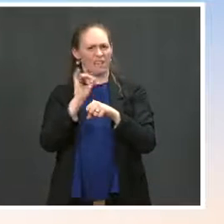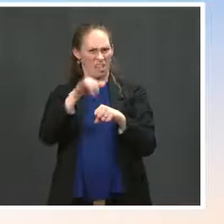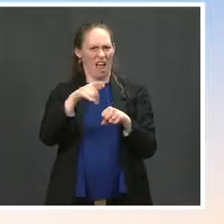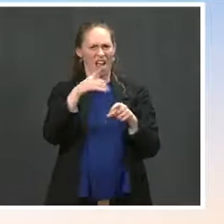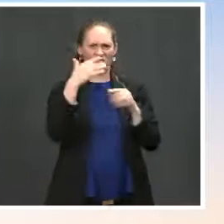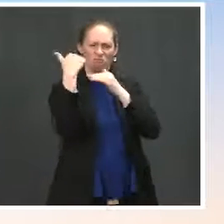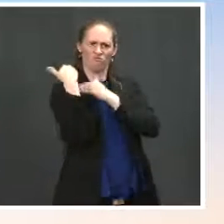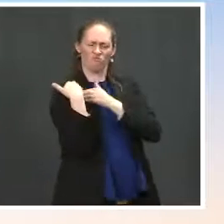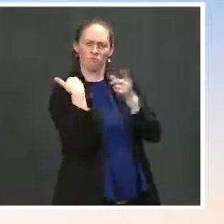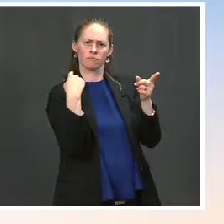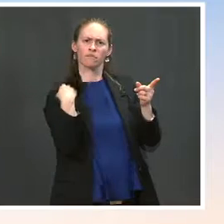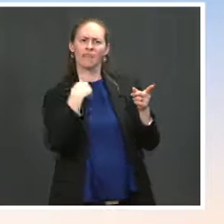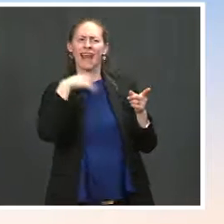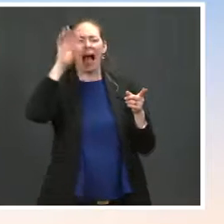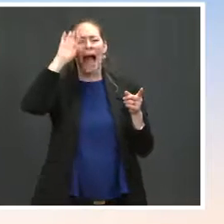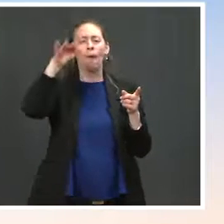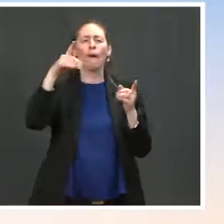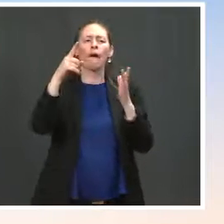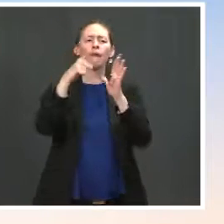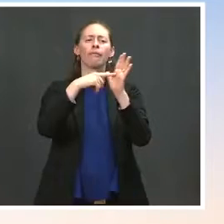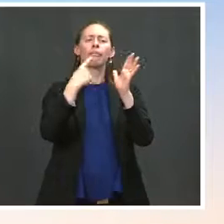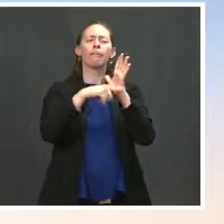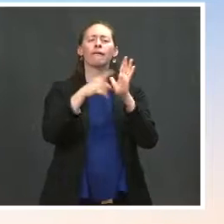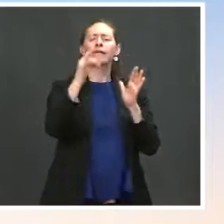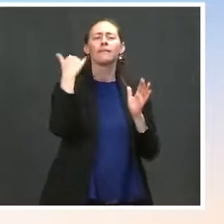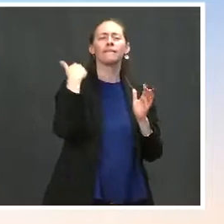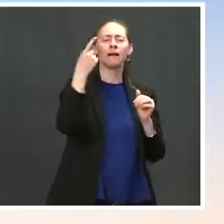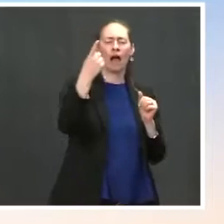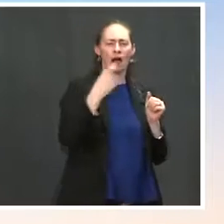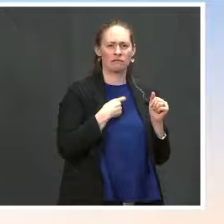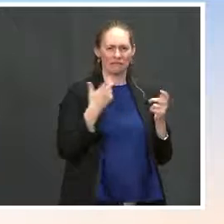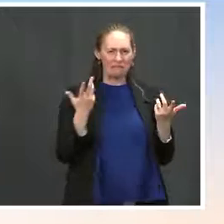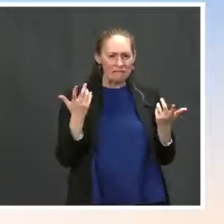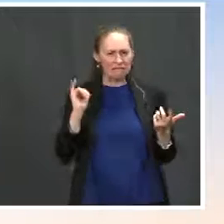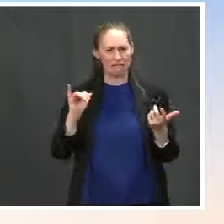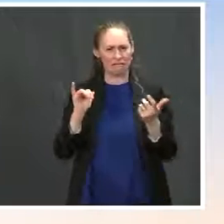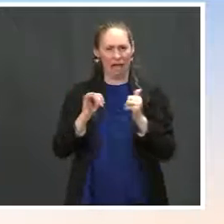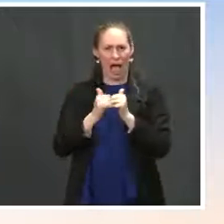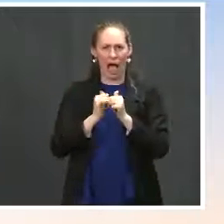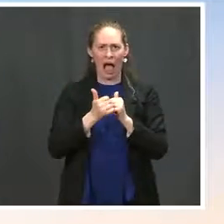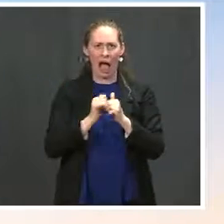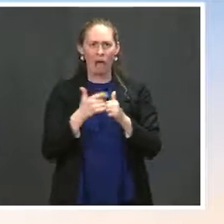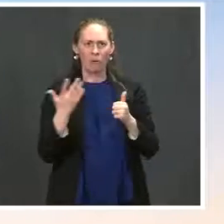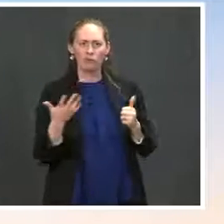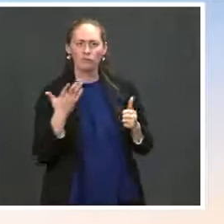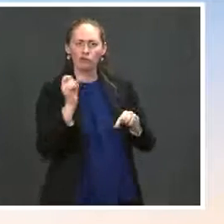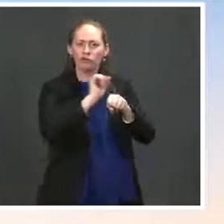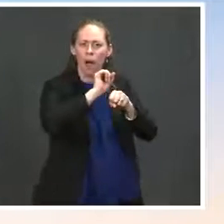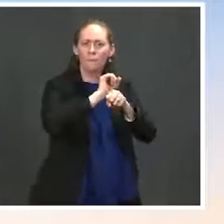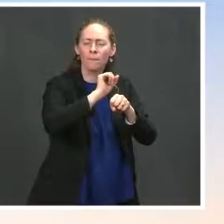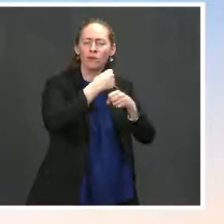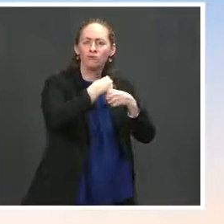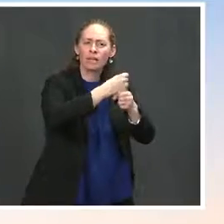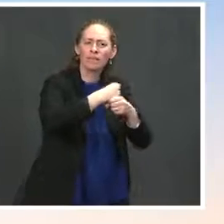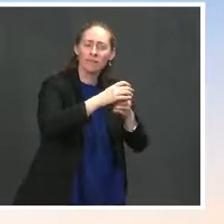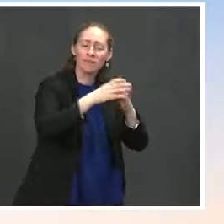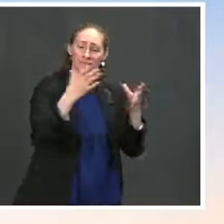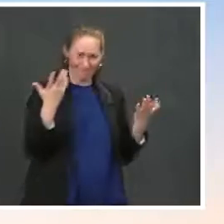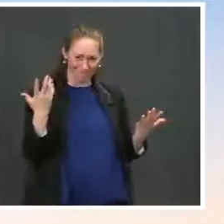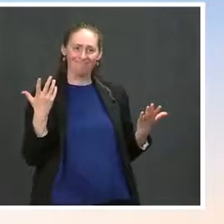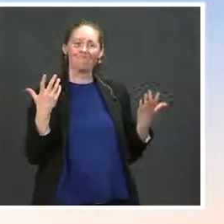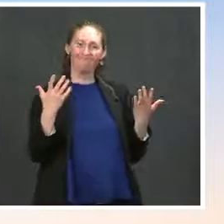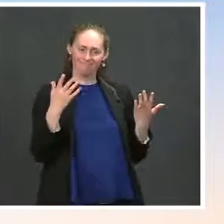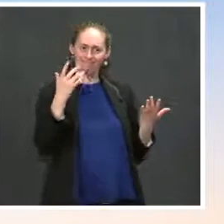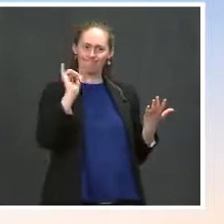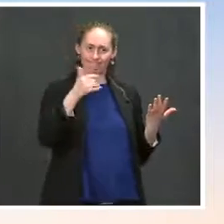know there's been criticism out there or questions about how this is going to impact job creation today, right? And job creation in our